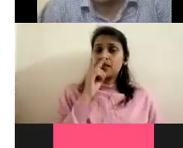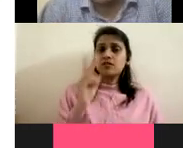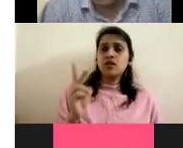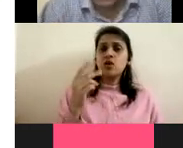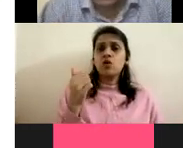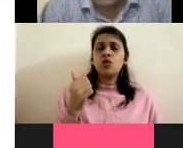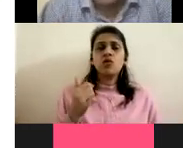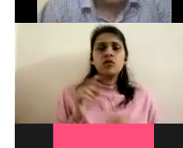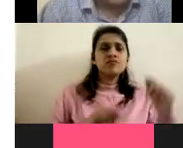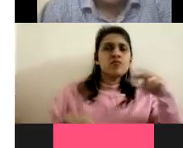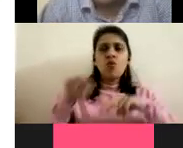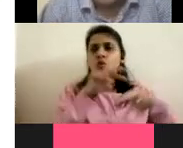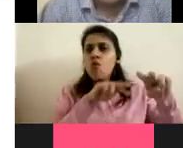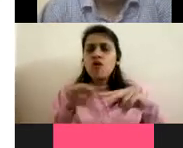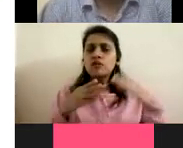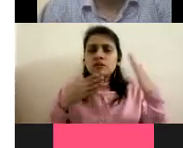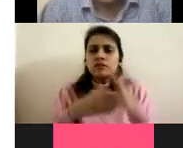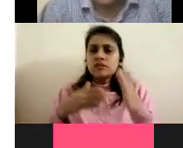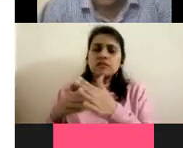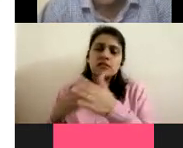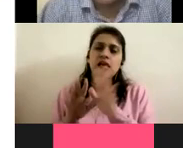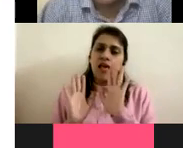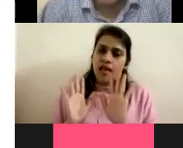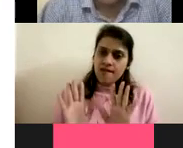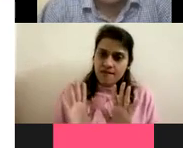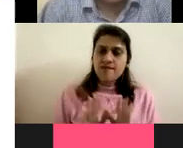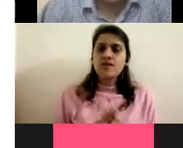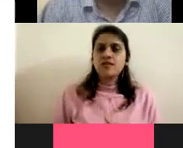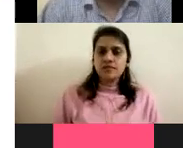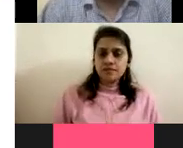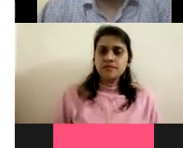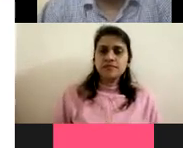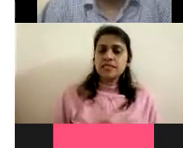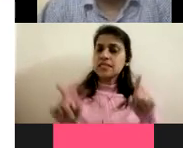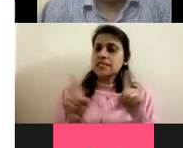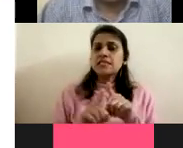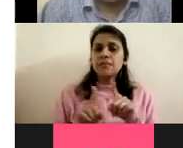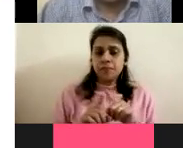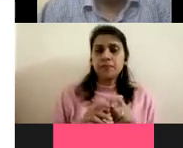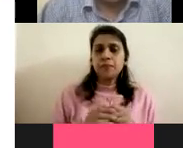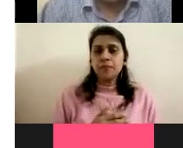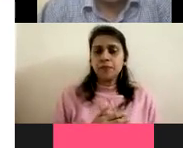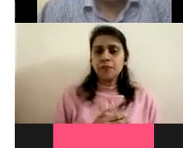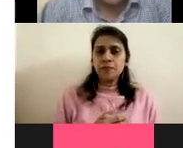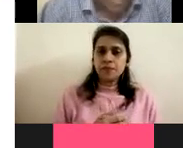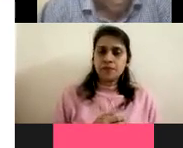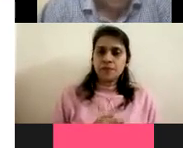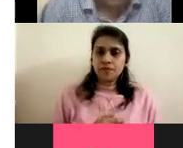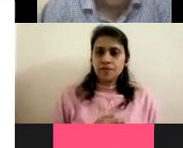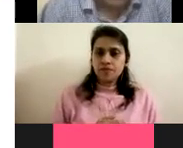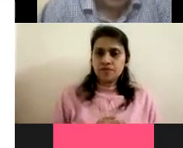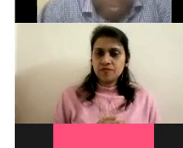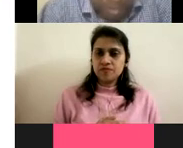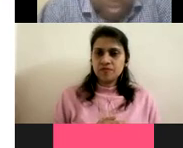restricted movement. Okay, so these are multiple sclerosis. Again, you know, I know of someone with this condition